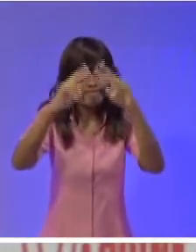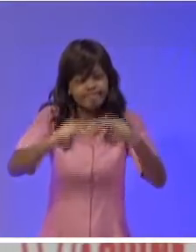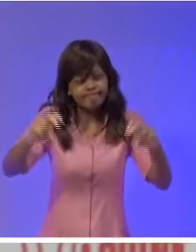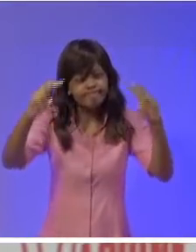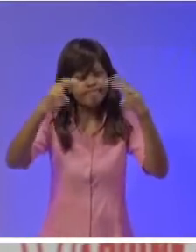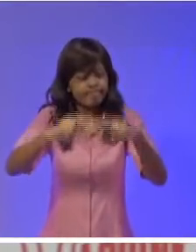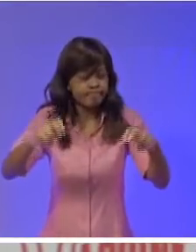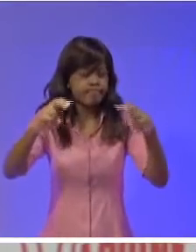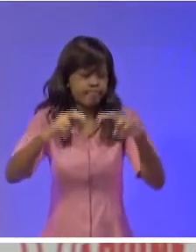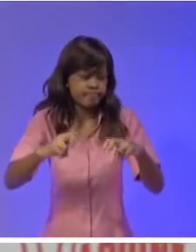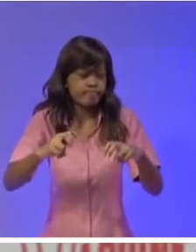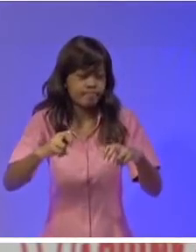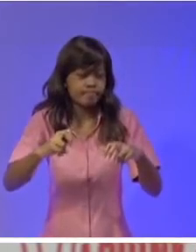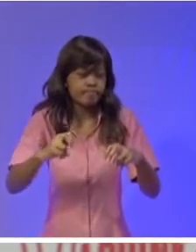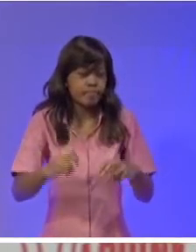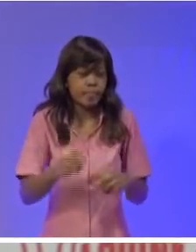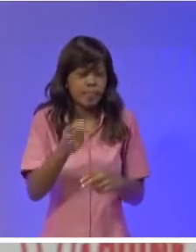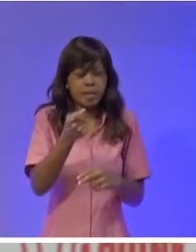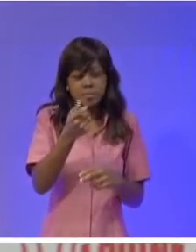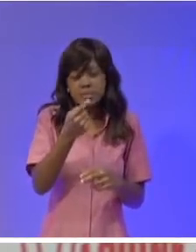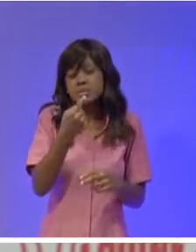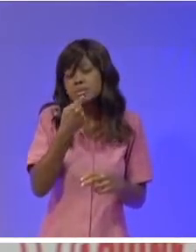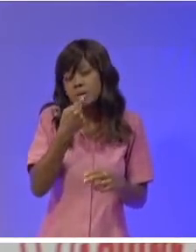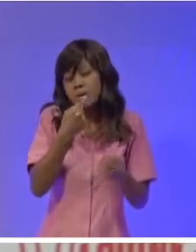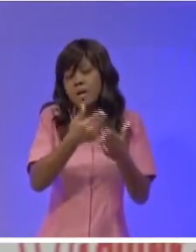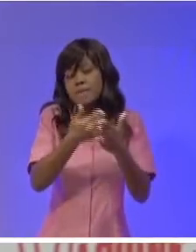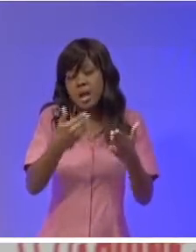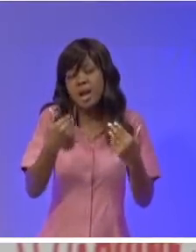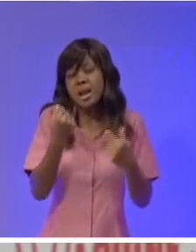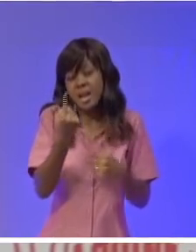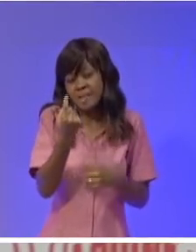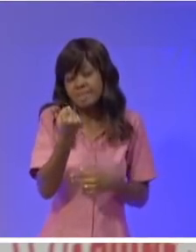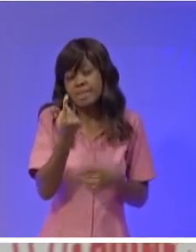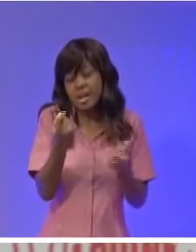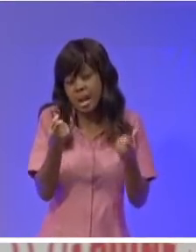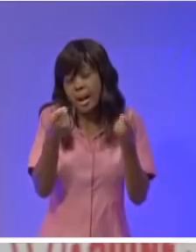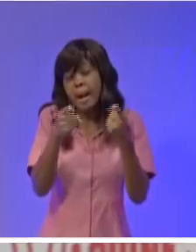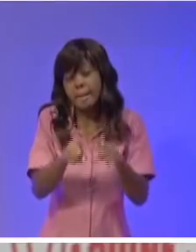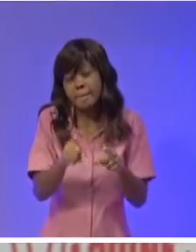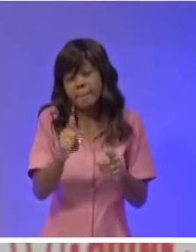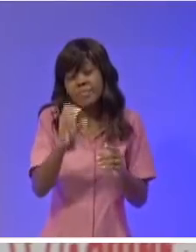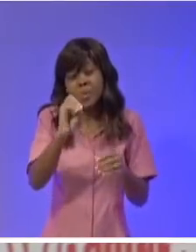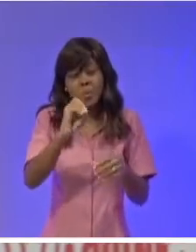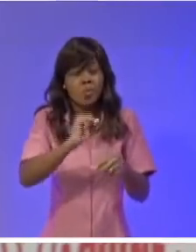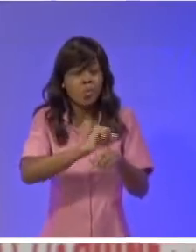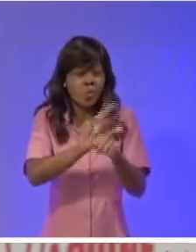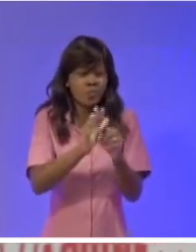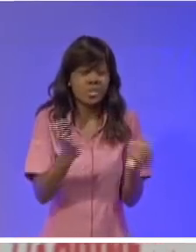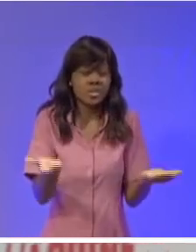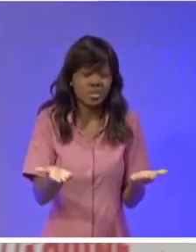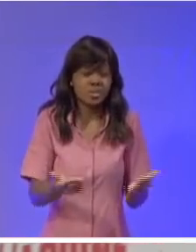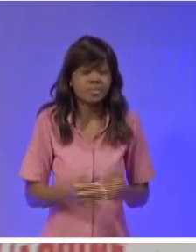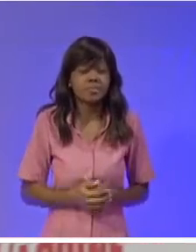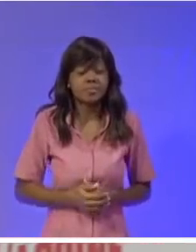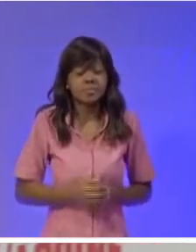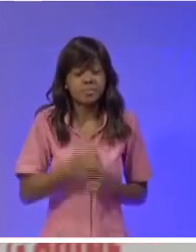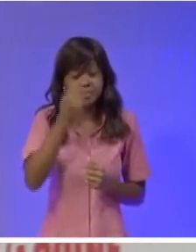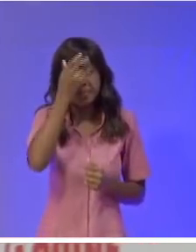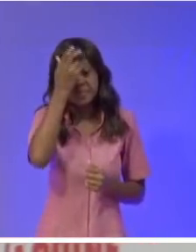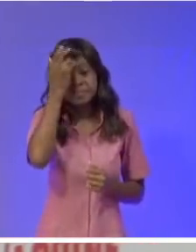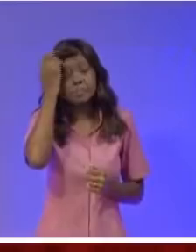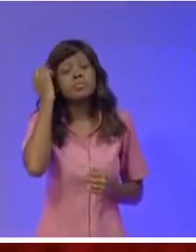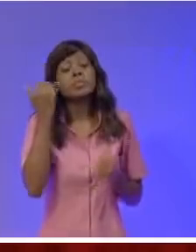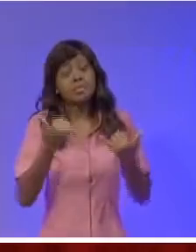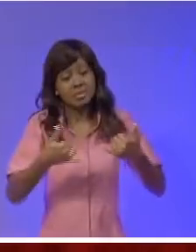the 11 cases, they all remain mild to moderate in terms of status and doing well. Okay, thank